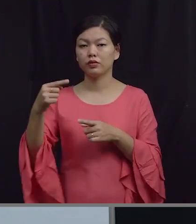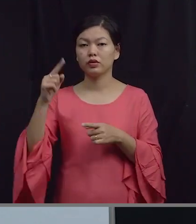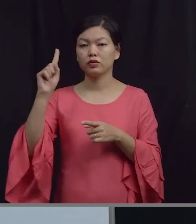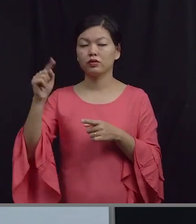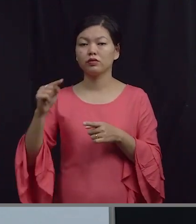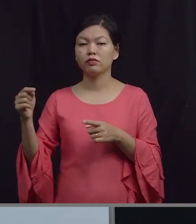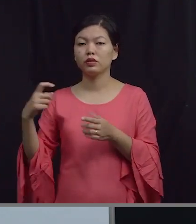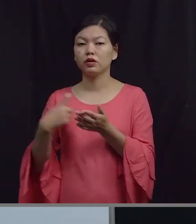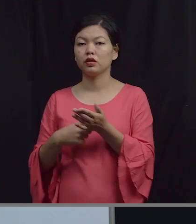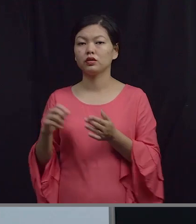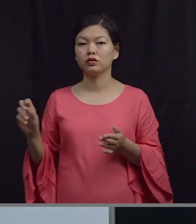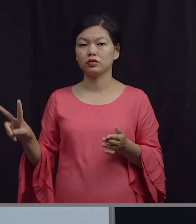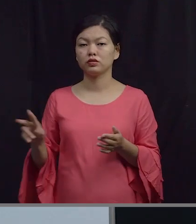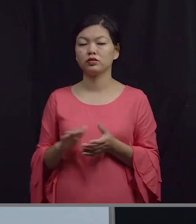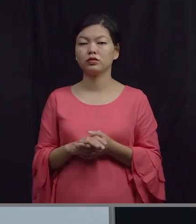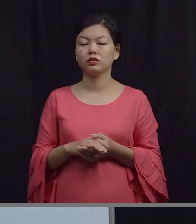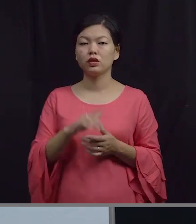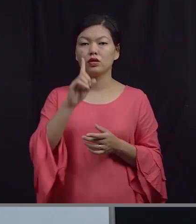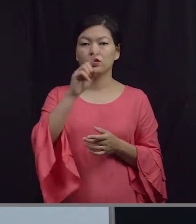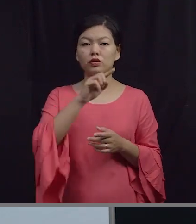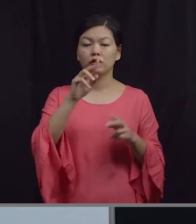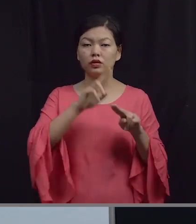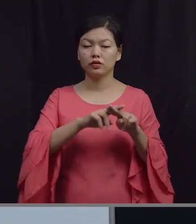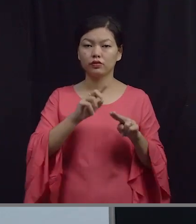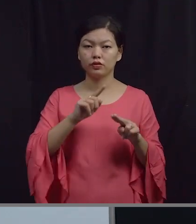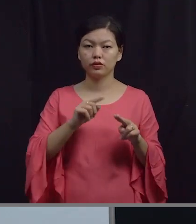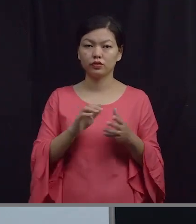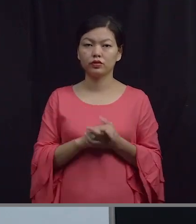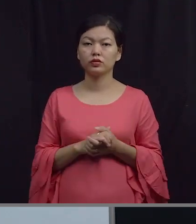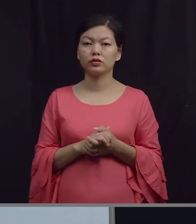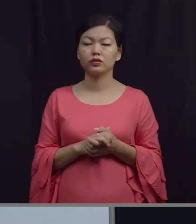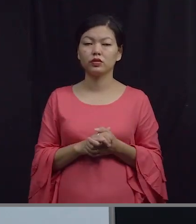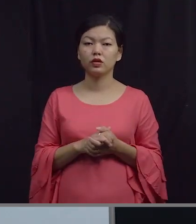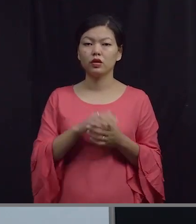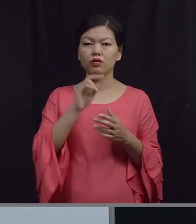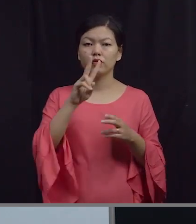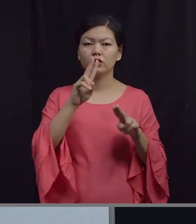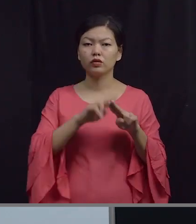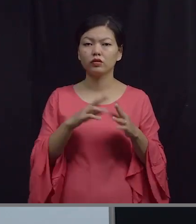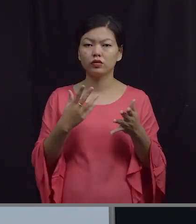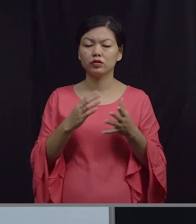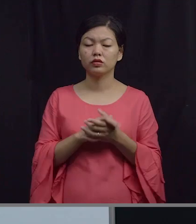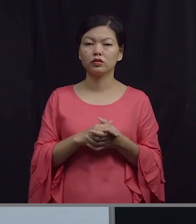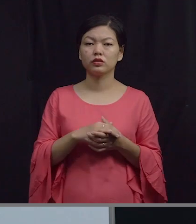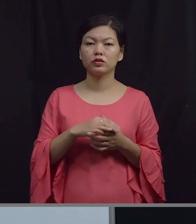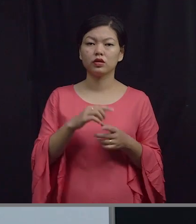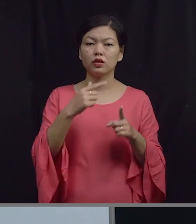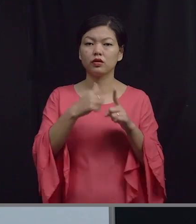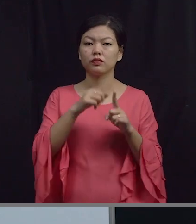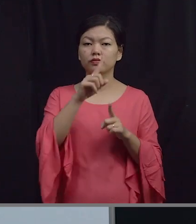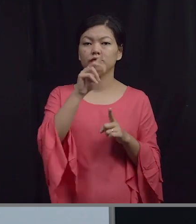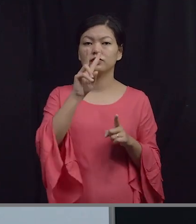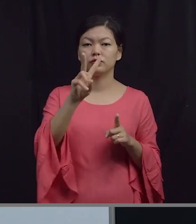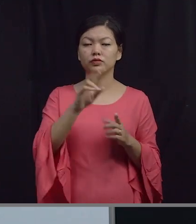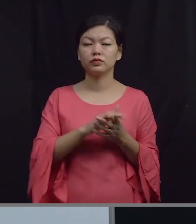r2. So 1 by f equal to, what is the value of f? What is the value of f? This is plus 12.